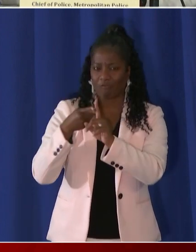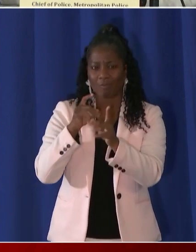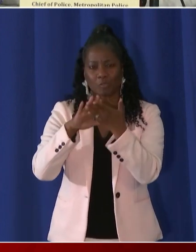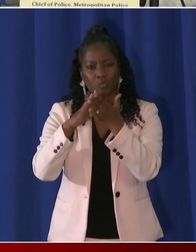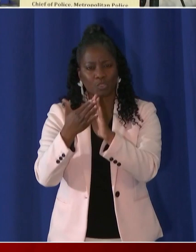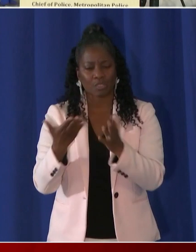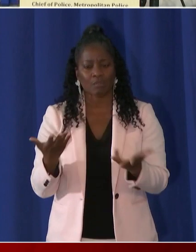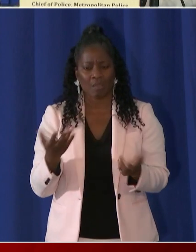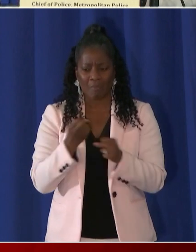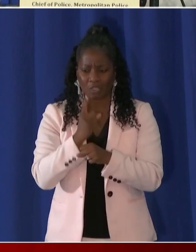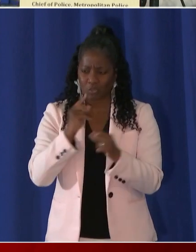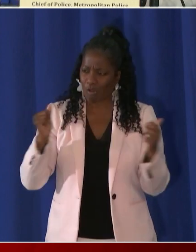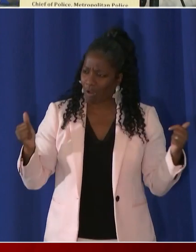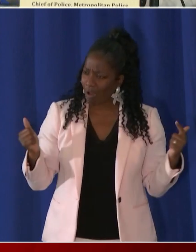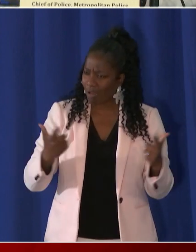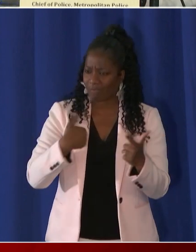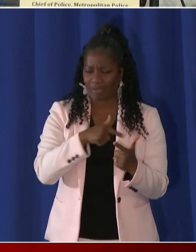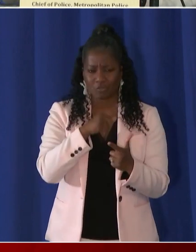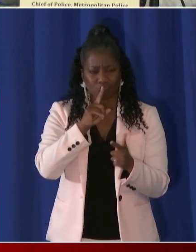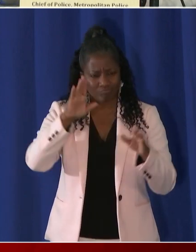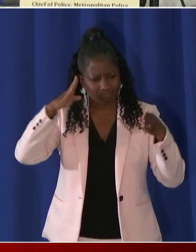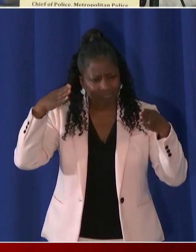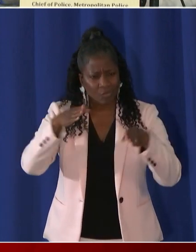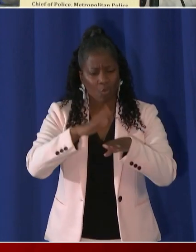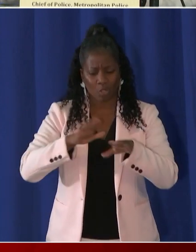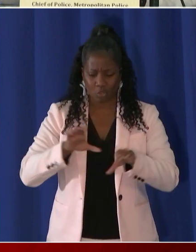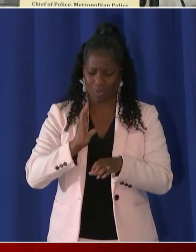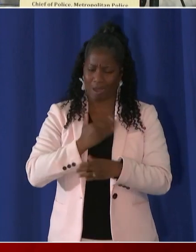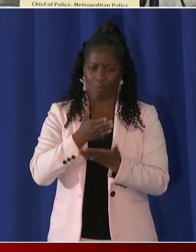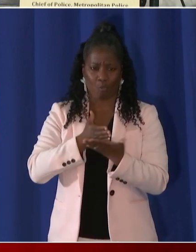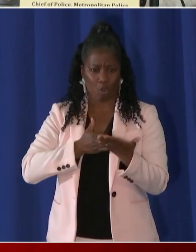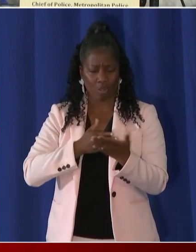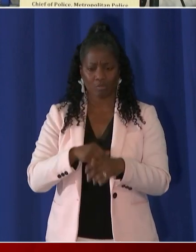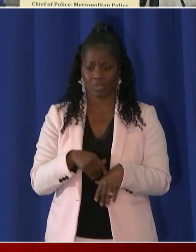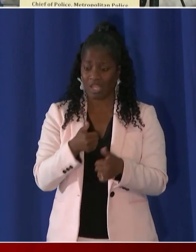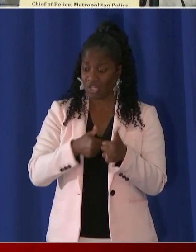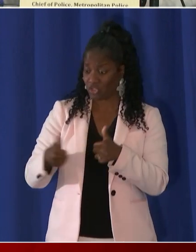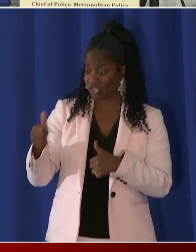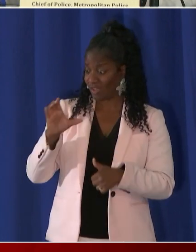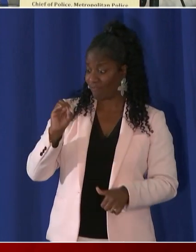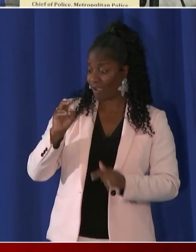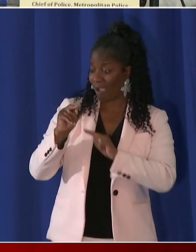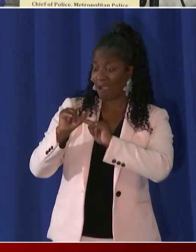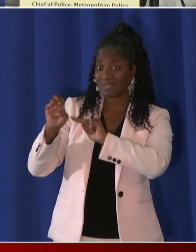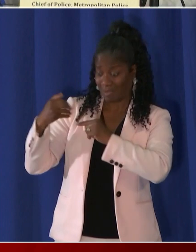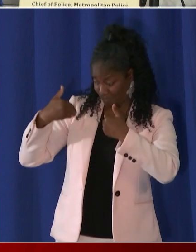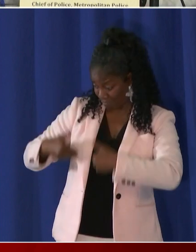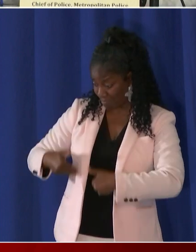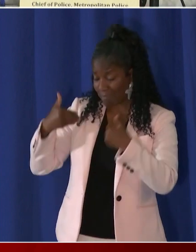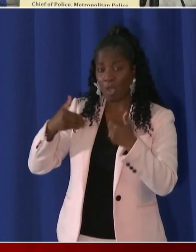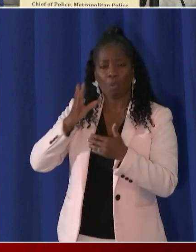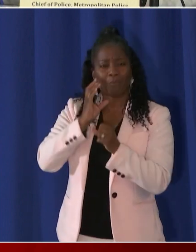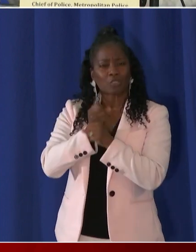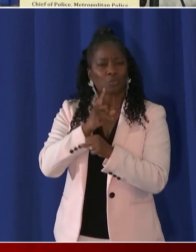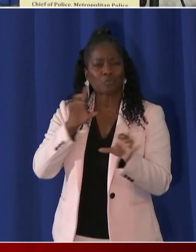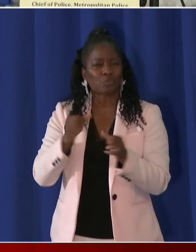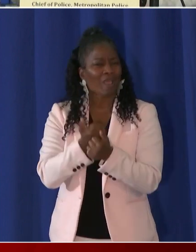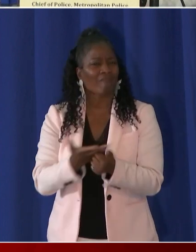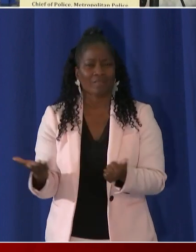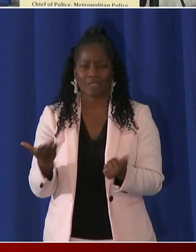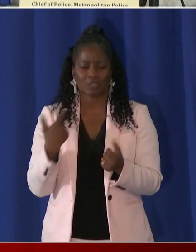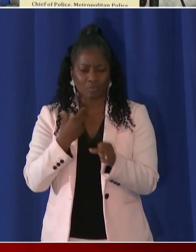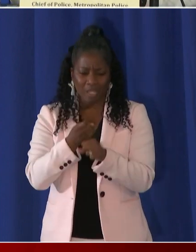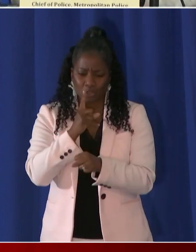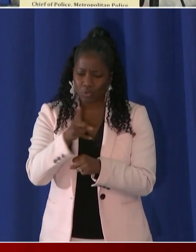making sure that we are all really focused on doing our part. Chief Conte is going to make sure that we're doing everything that we possibly can to take